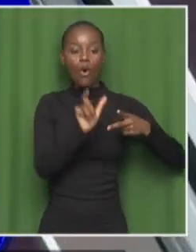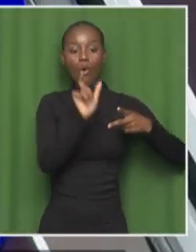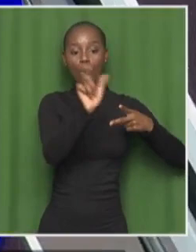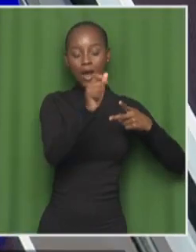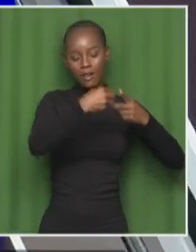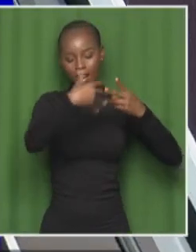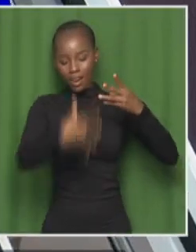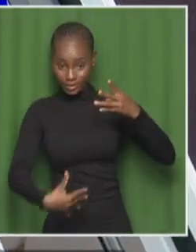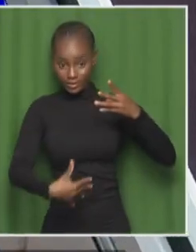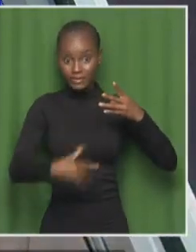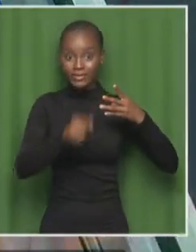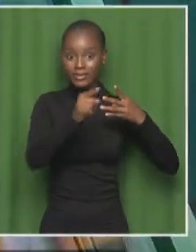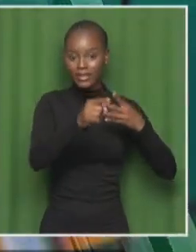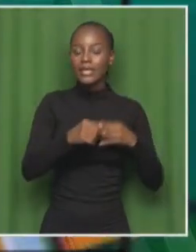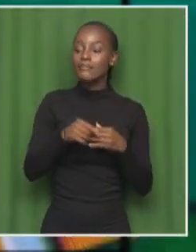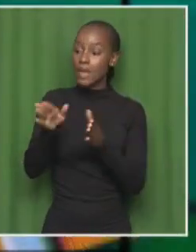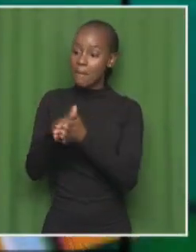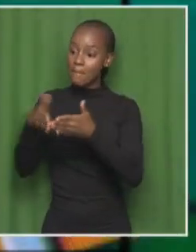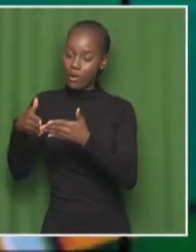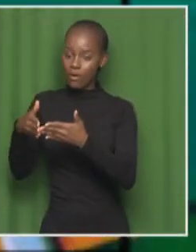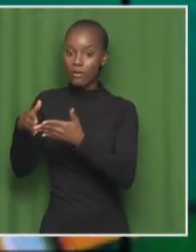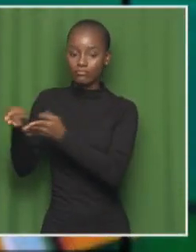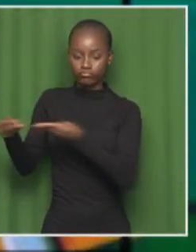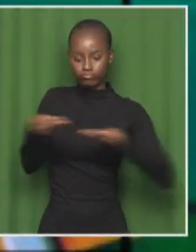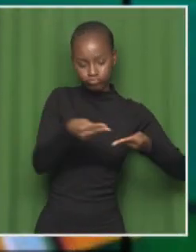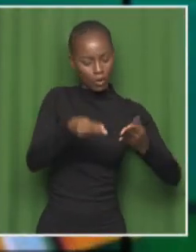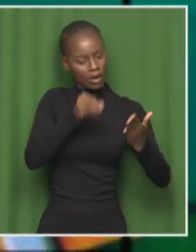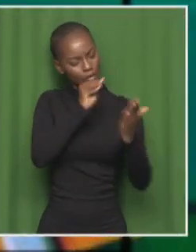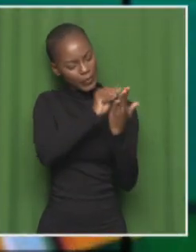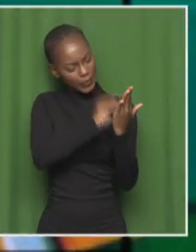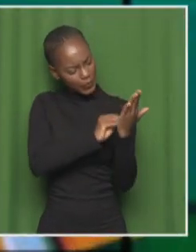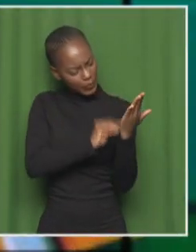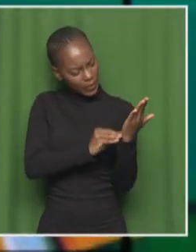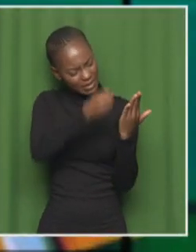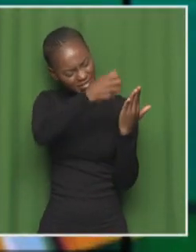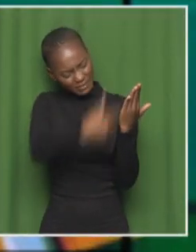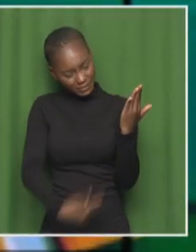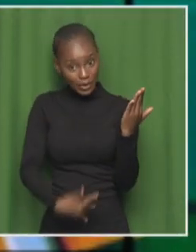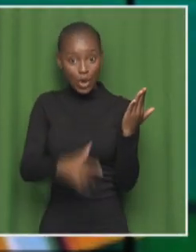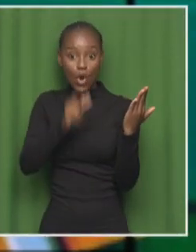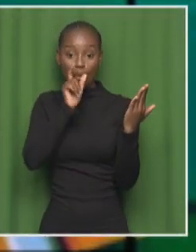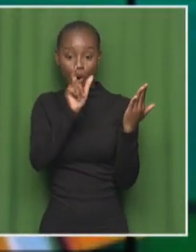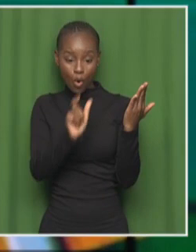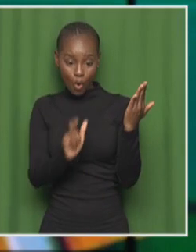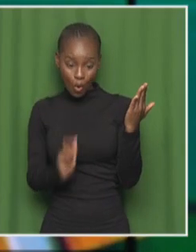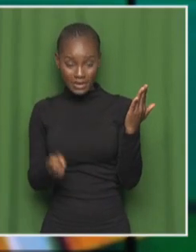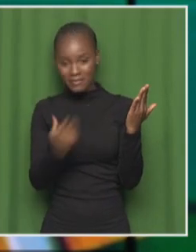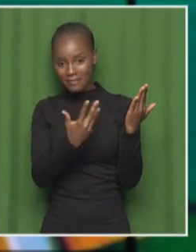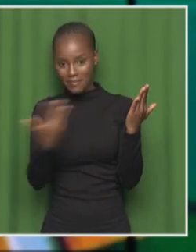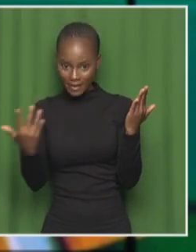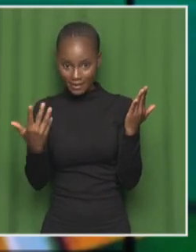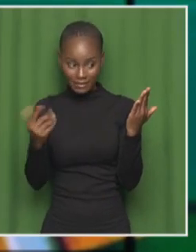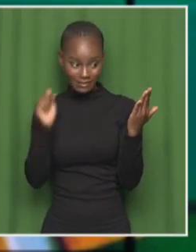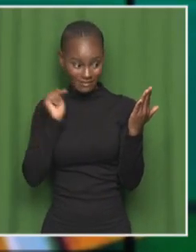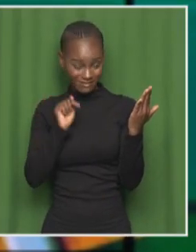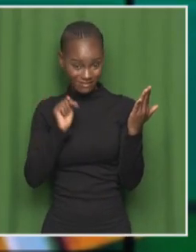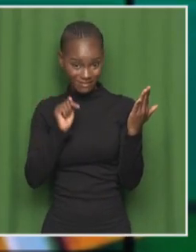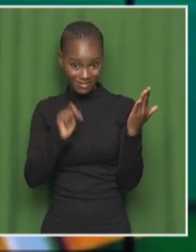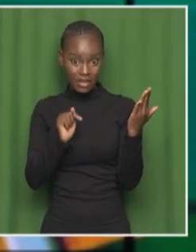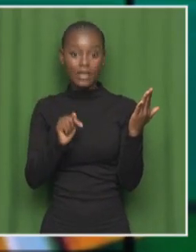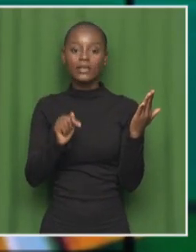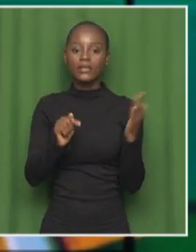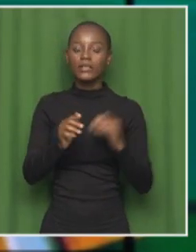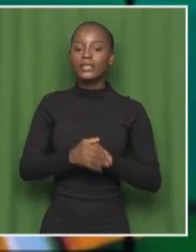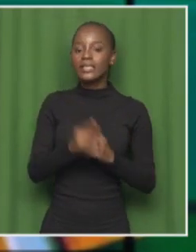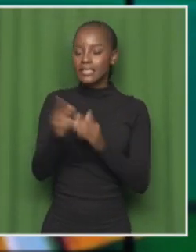of the word list that contain every word that is used or allowed in Scrabble. So we have the